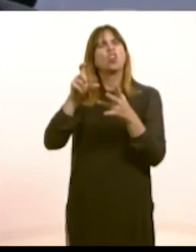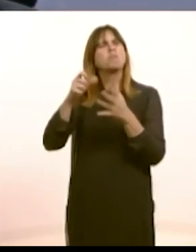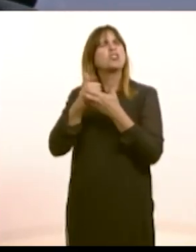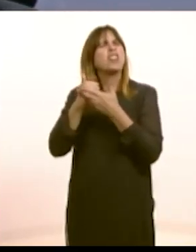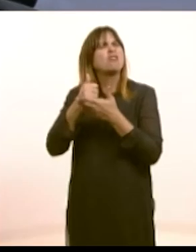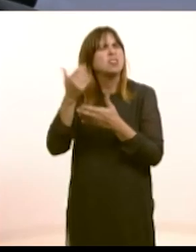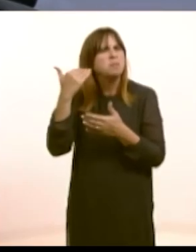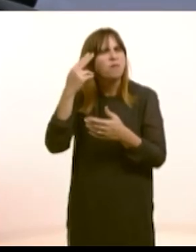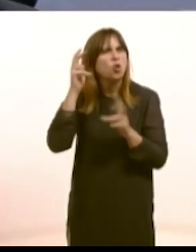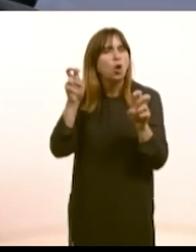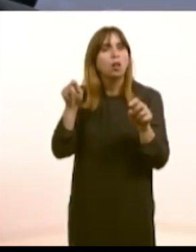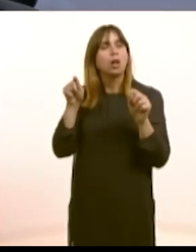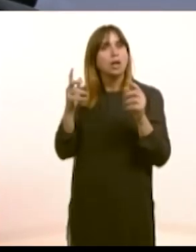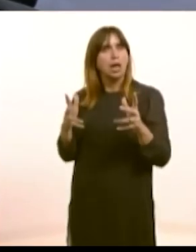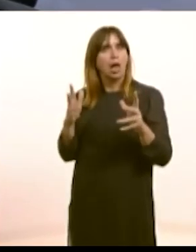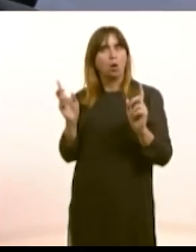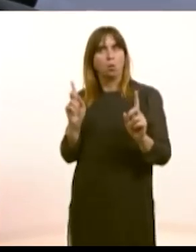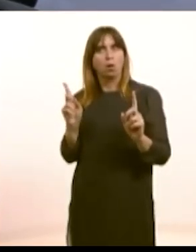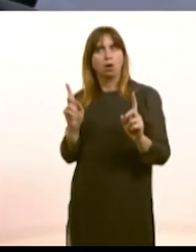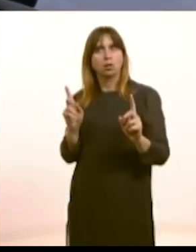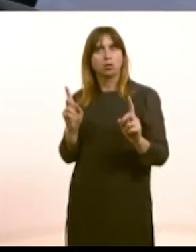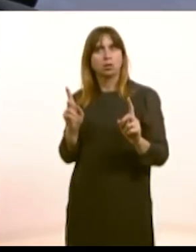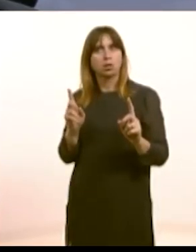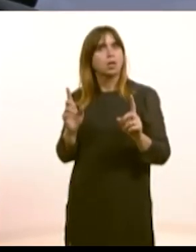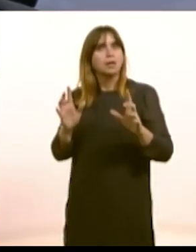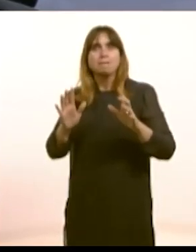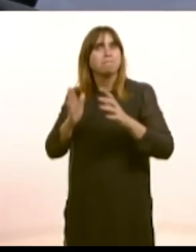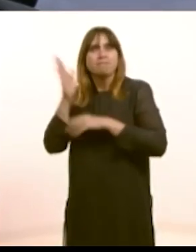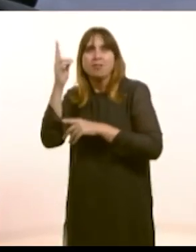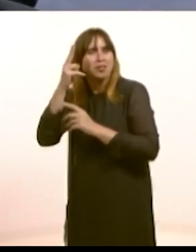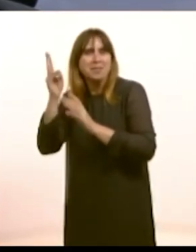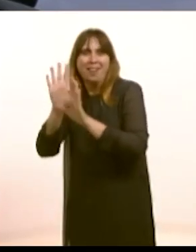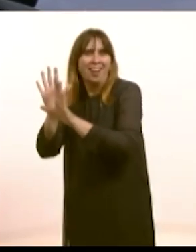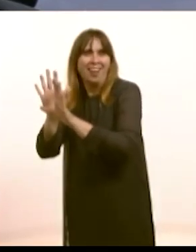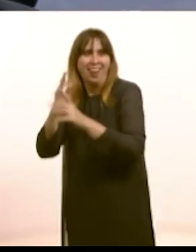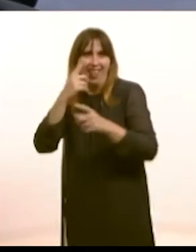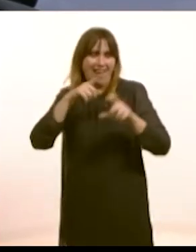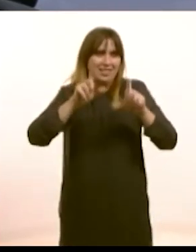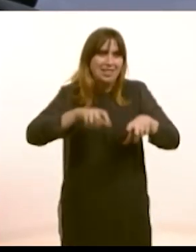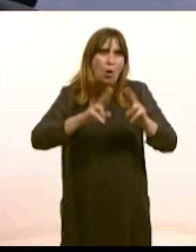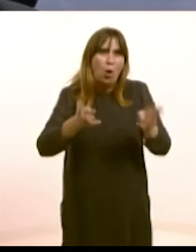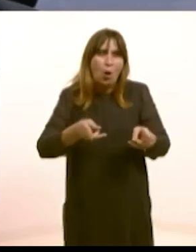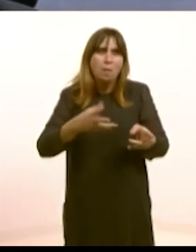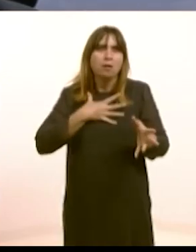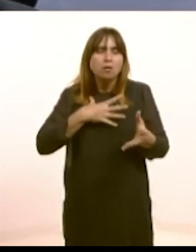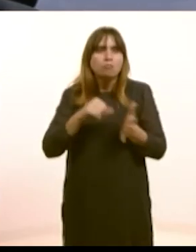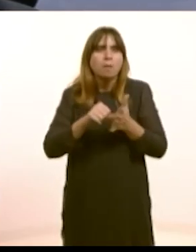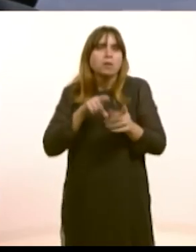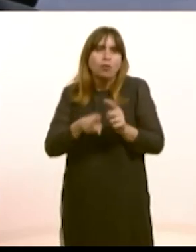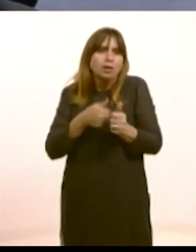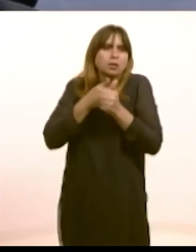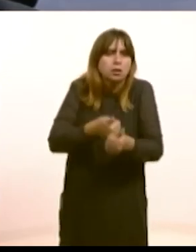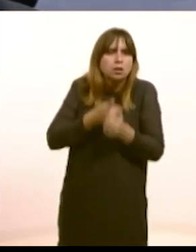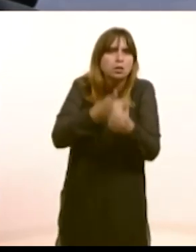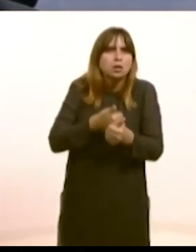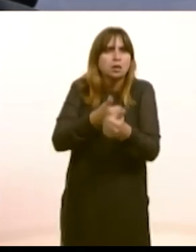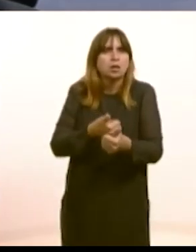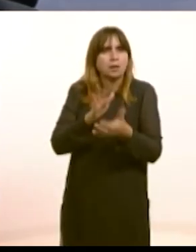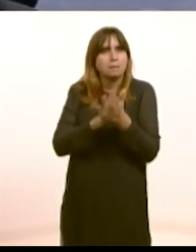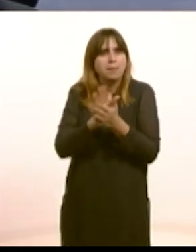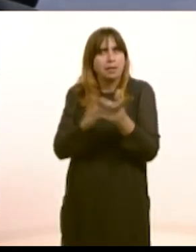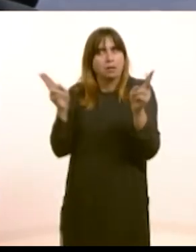therapist. They're stopping people getting into hospitals, particularly the elderly, particularly those with respiratory problems. First Minister, would